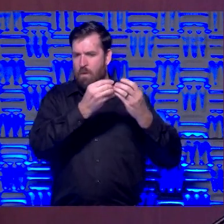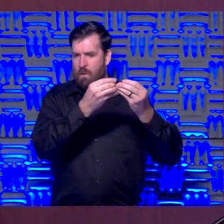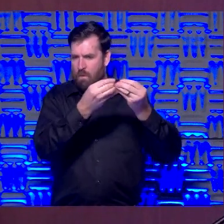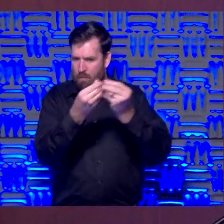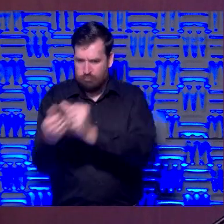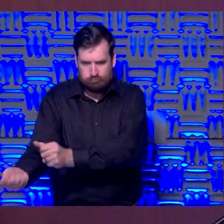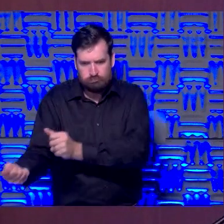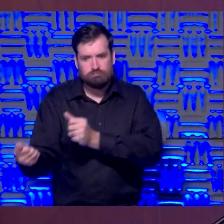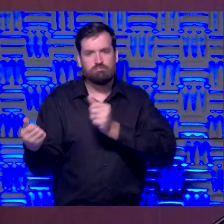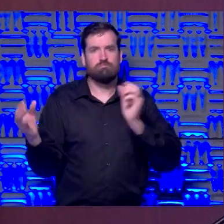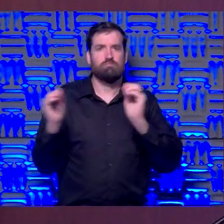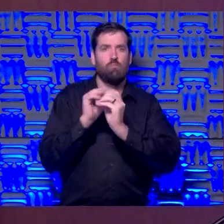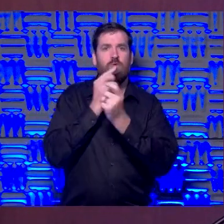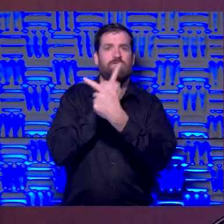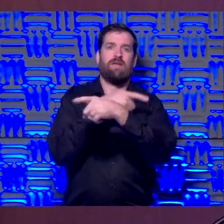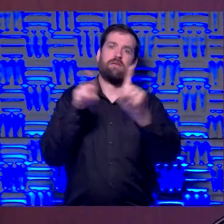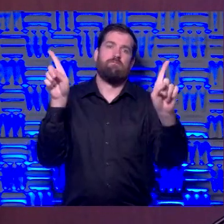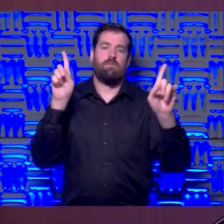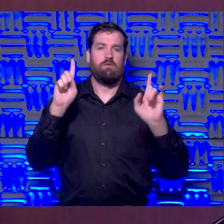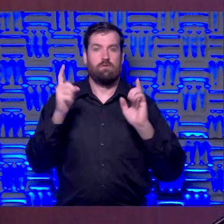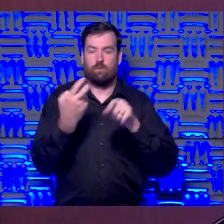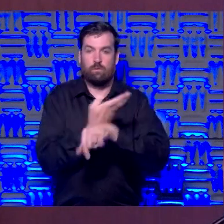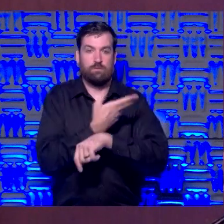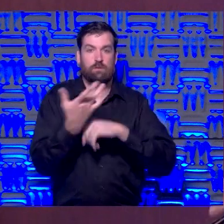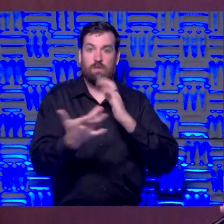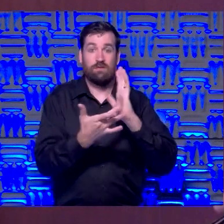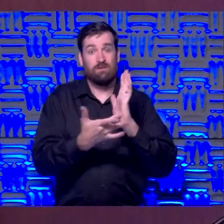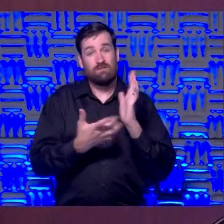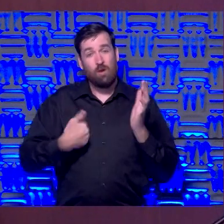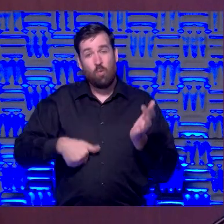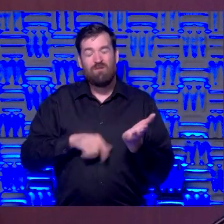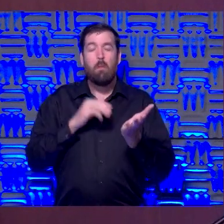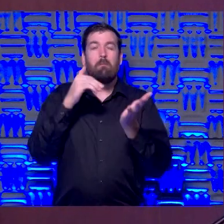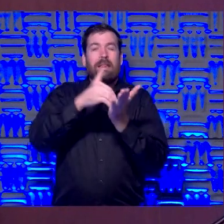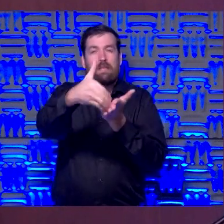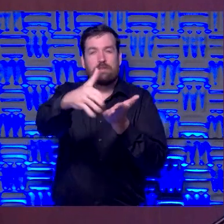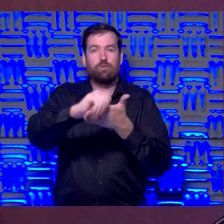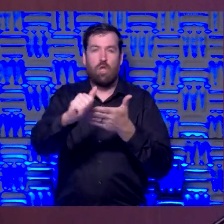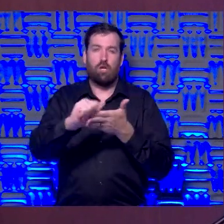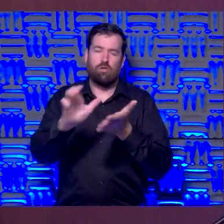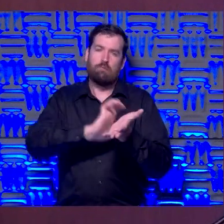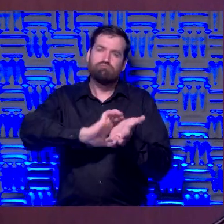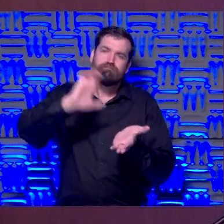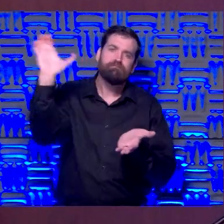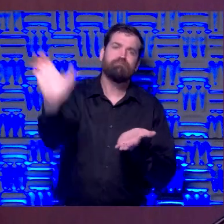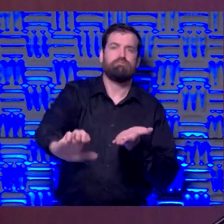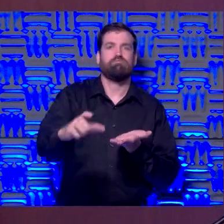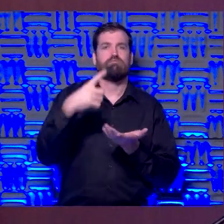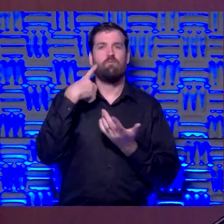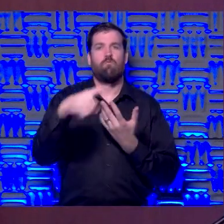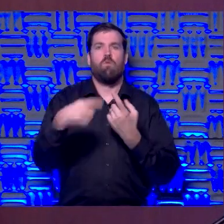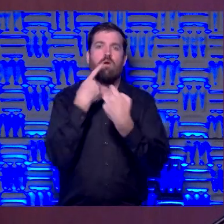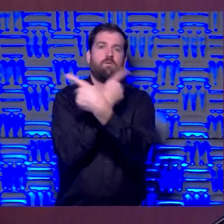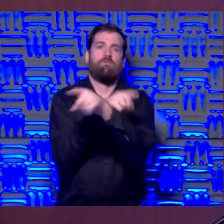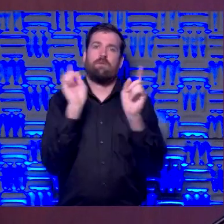of using the technologies, and we've invested millions into technology to be able to do that more effectively. But